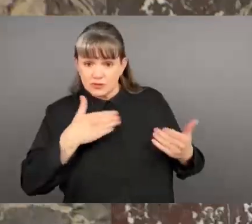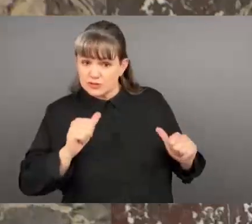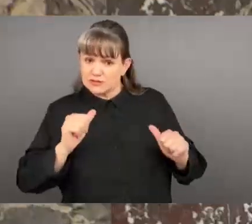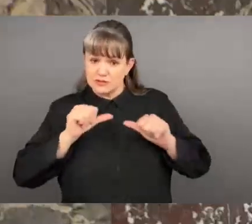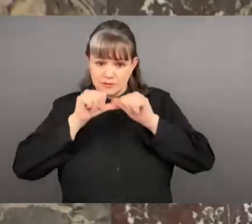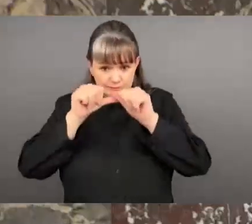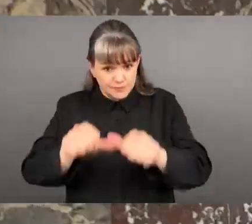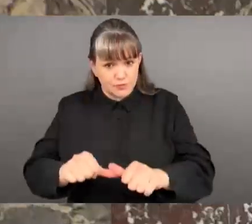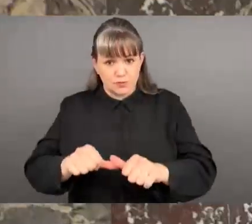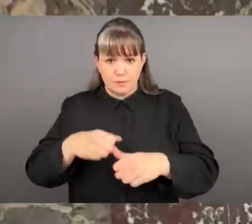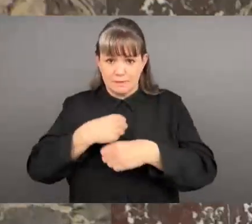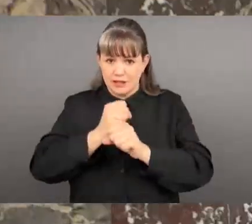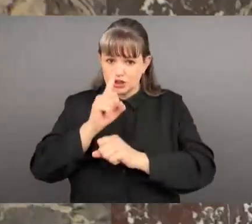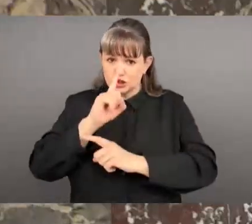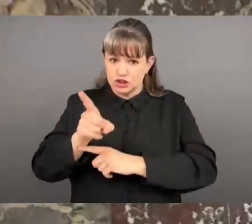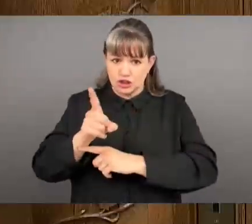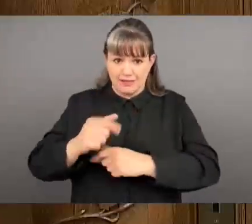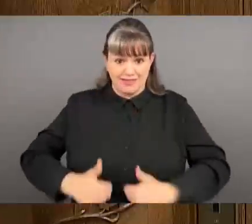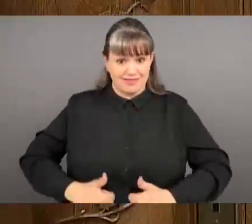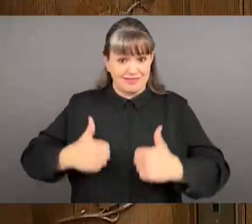them.